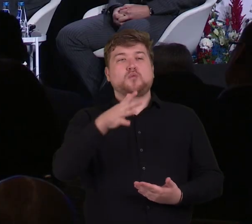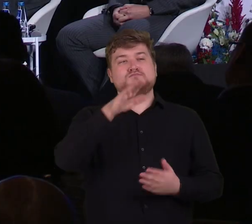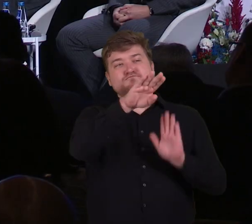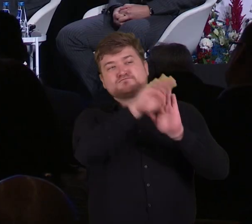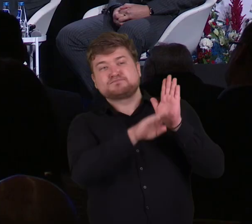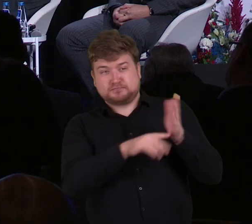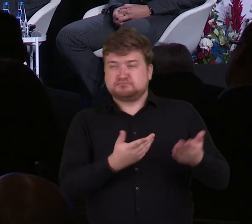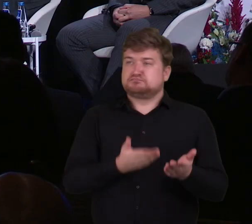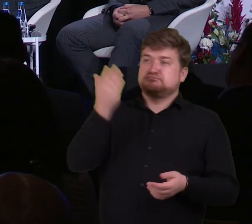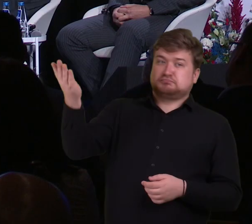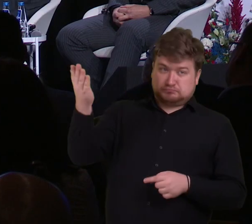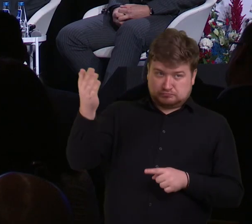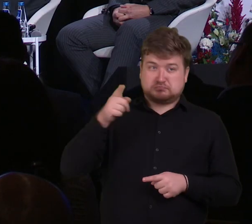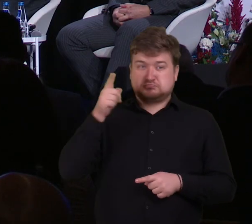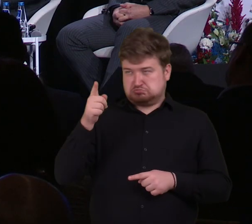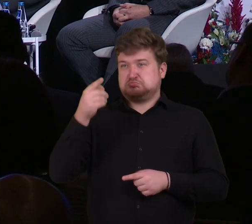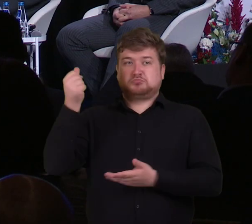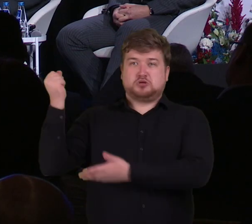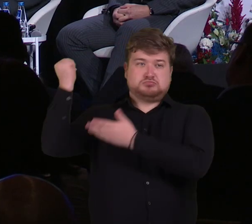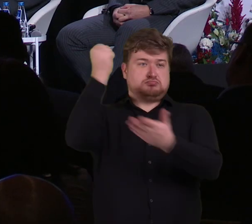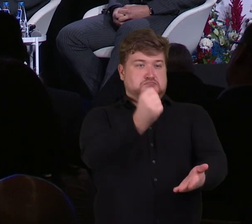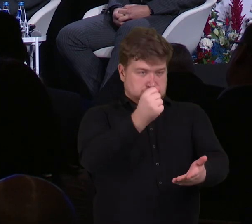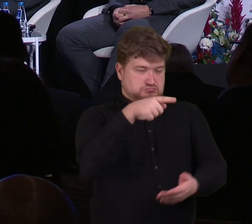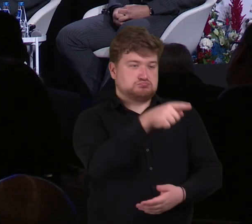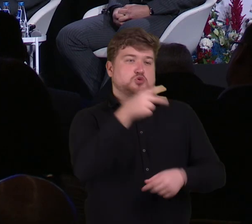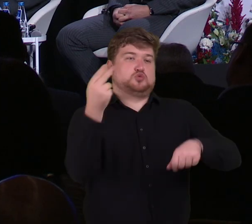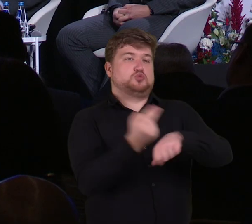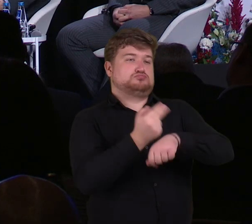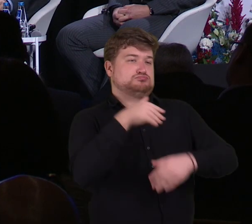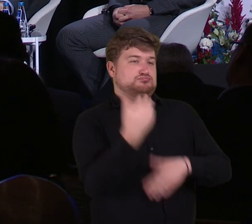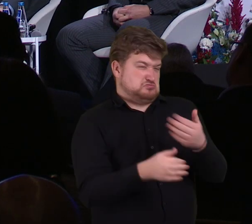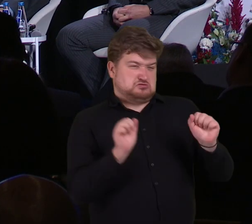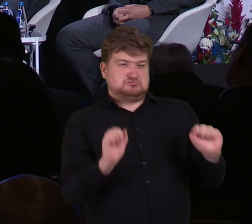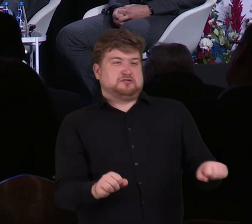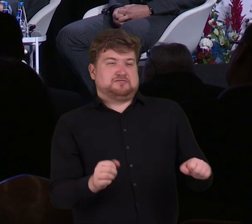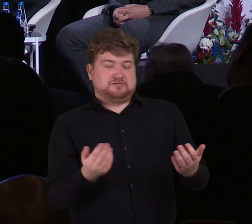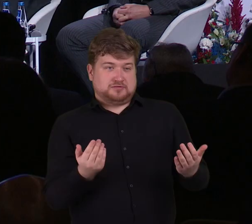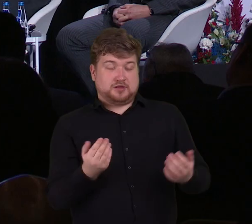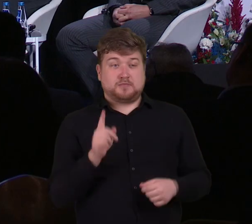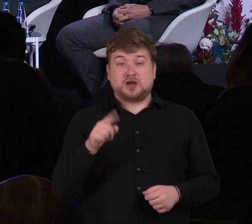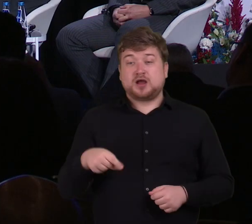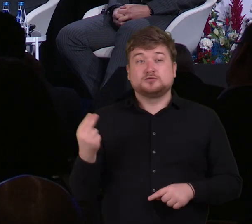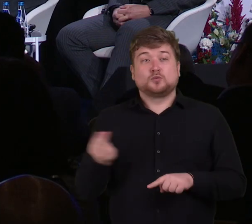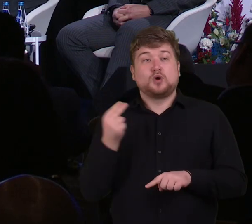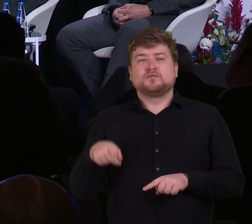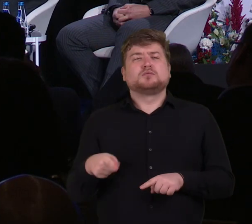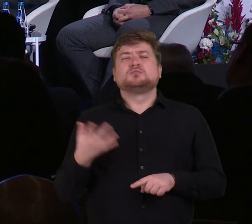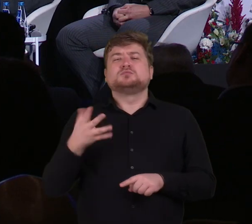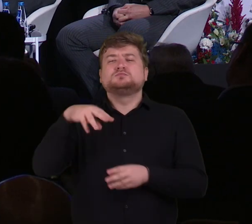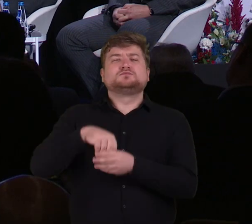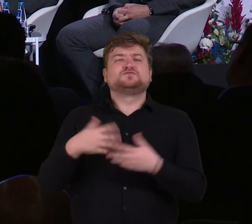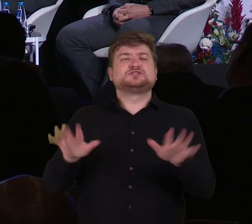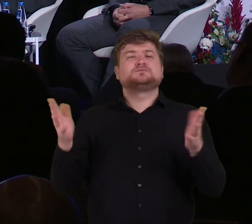Slovenia, now LECs are started with the calls for projects, and there's not a lot of this which fund. I